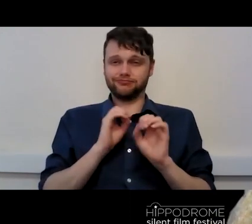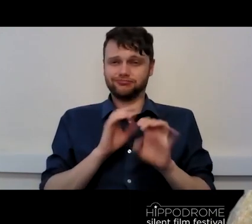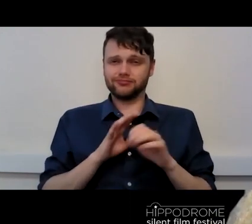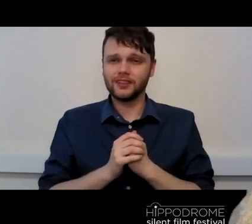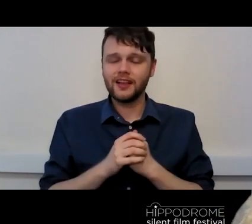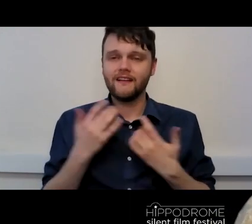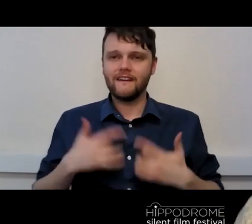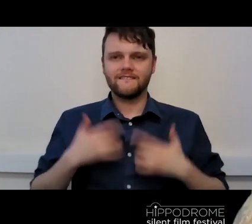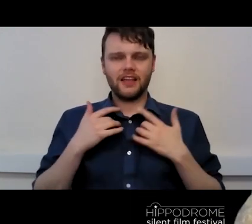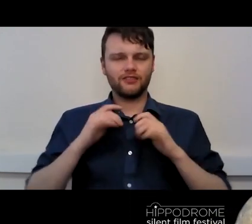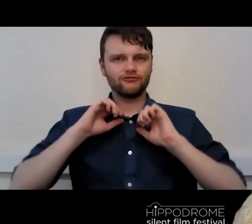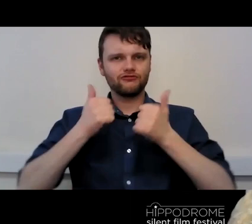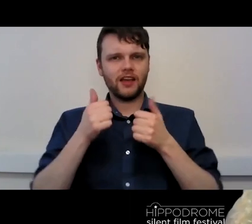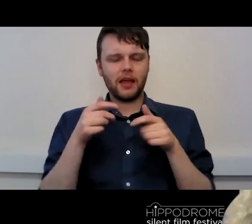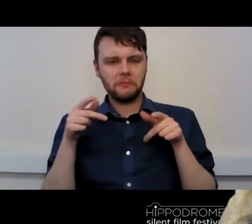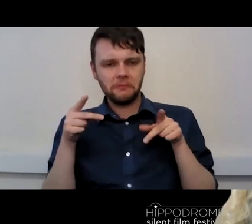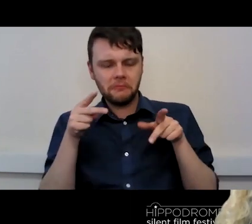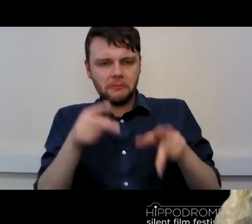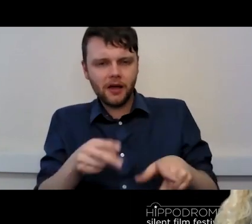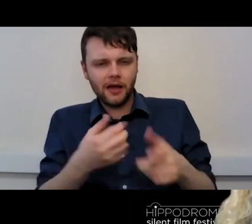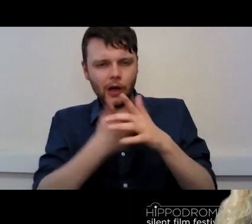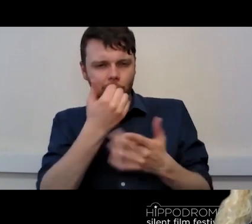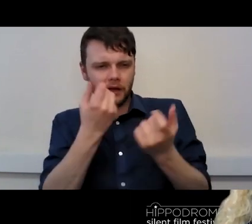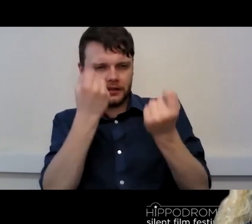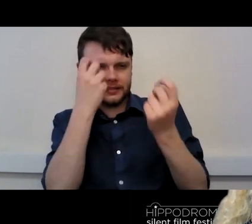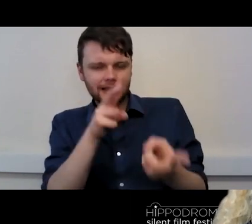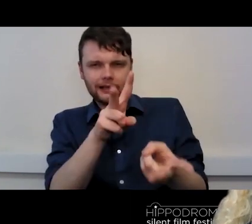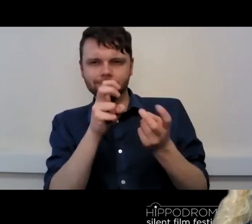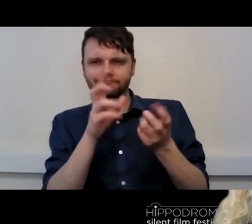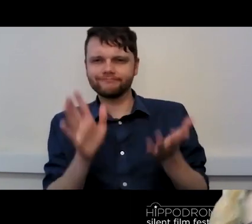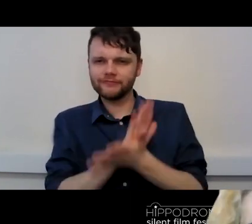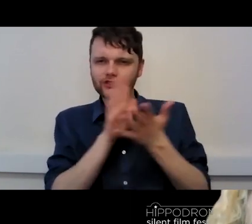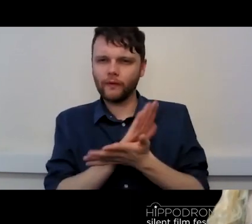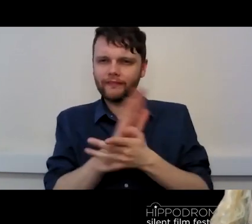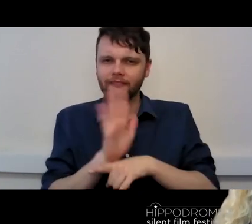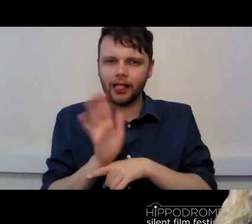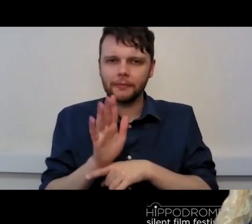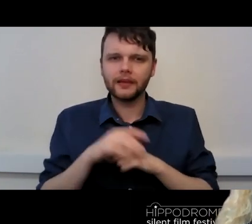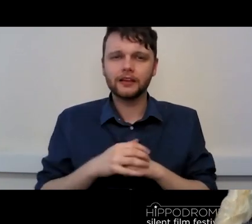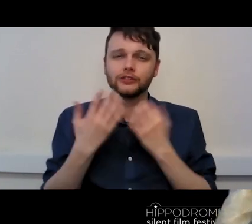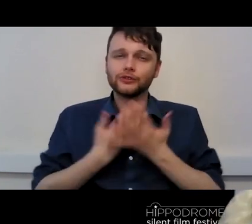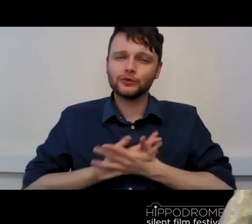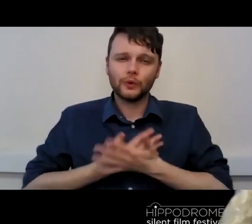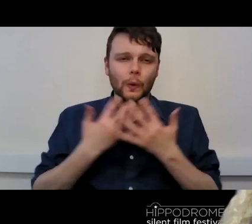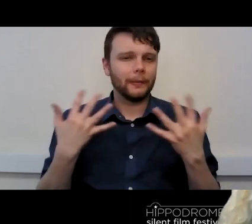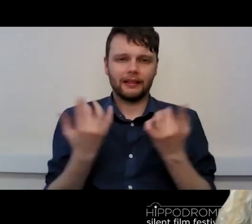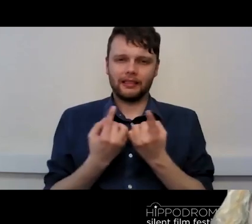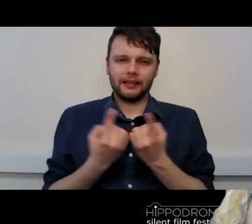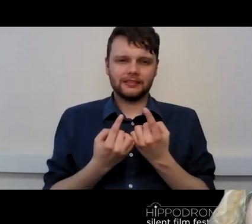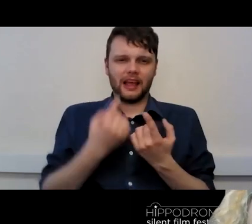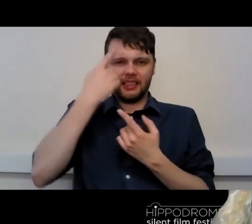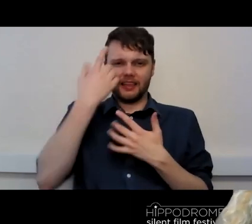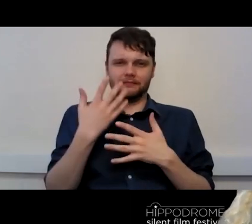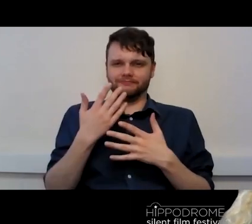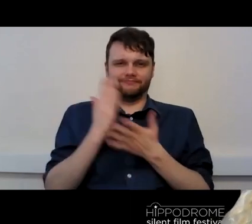us this great road into how to understand and enjoy the film and so many things that we would definitely otherwise